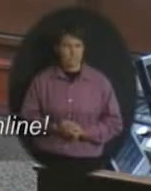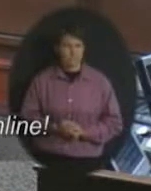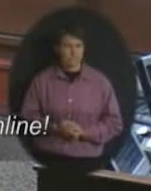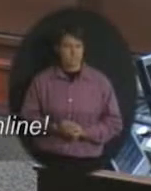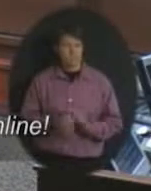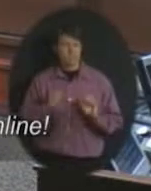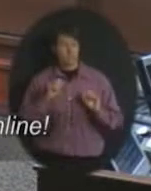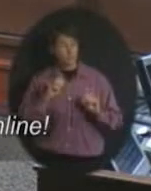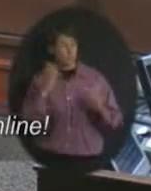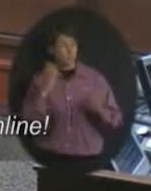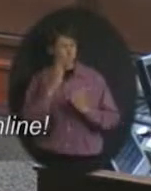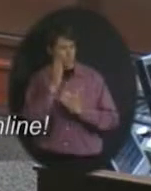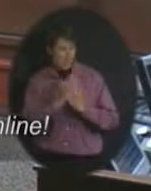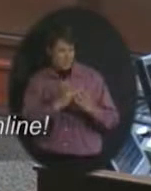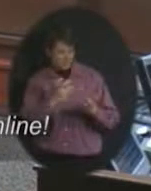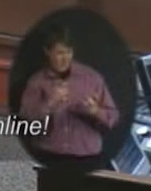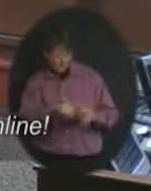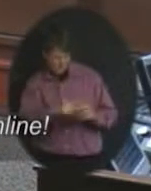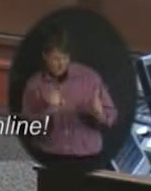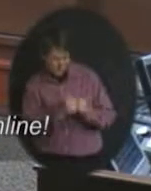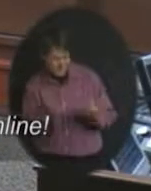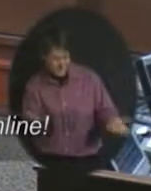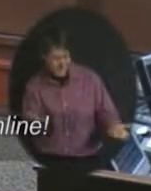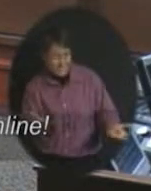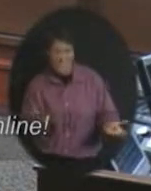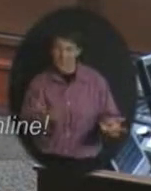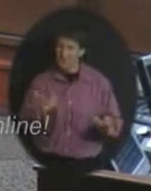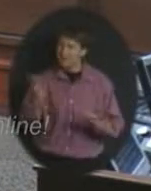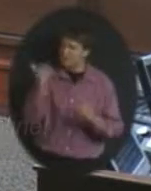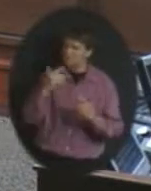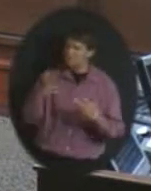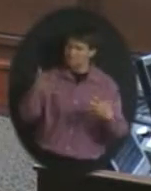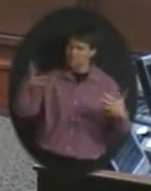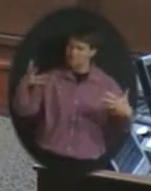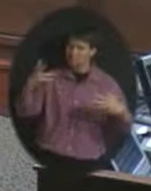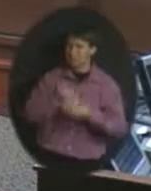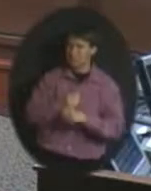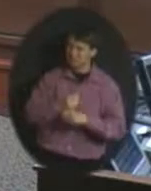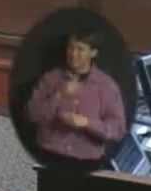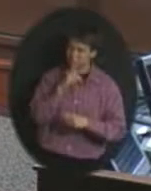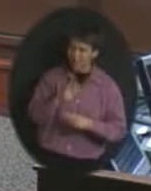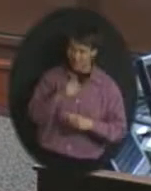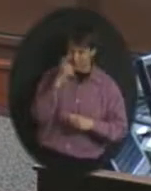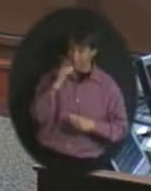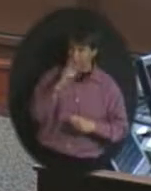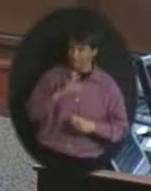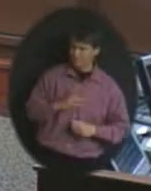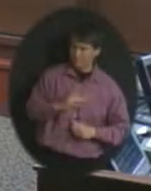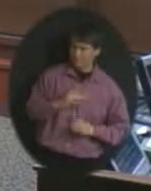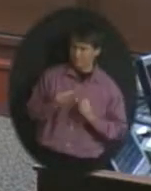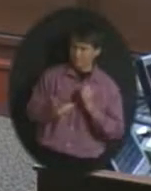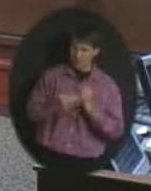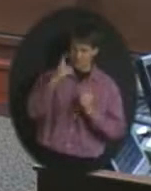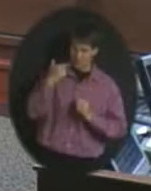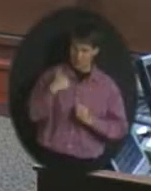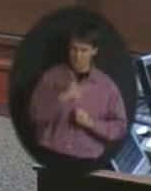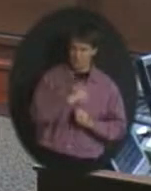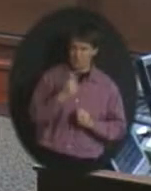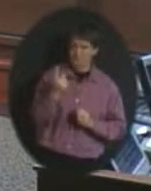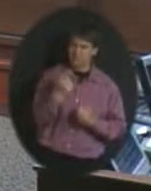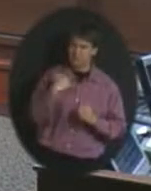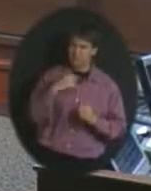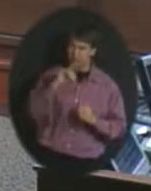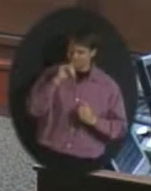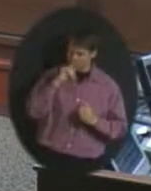So which part of that do you want me to start with? Just an overall executive summary of it, because this is neat technology for us. And this is something that the kids have